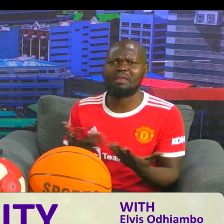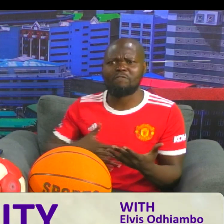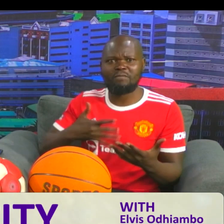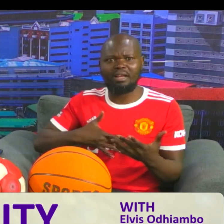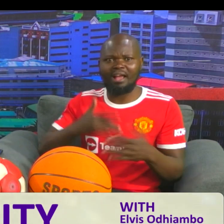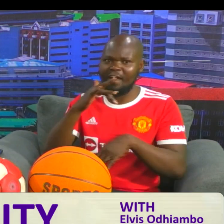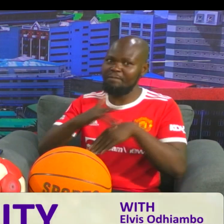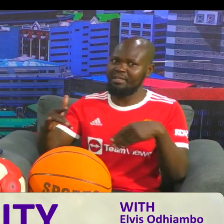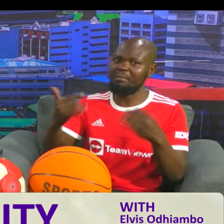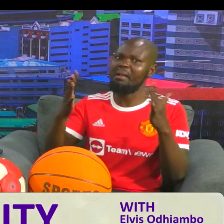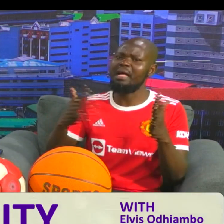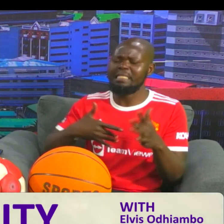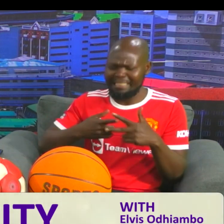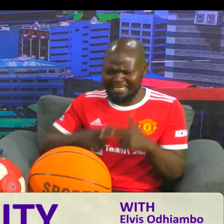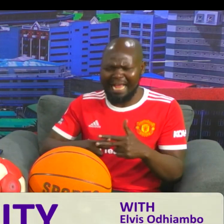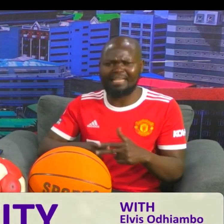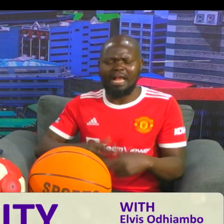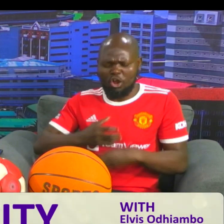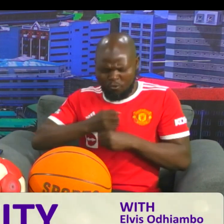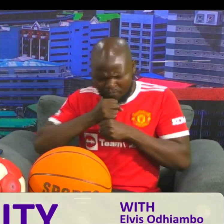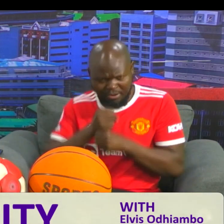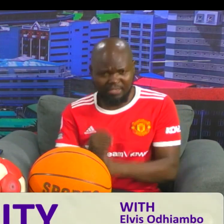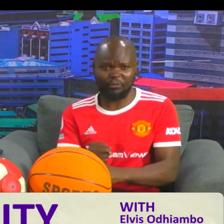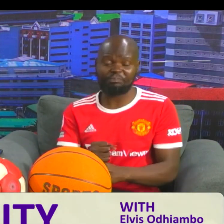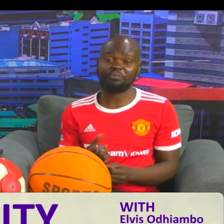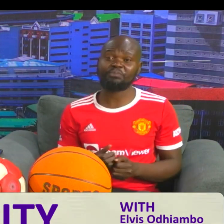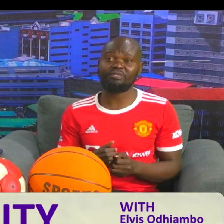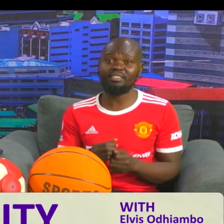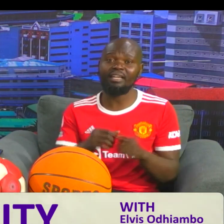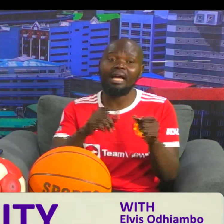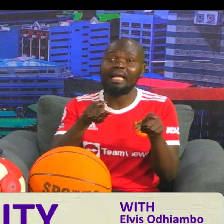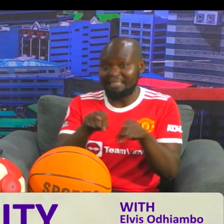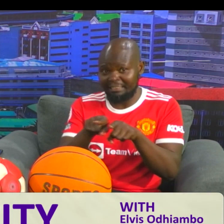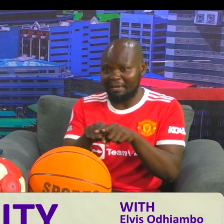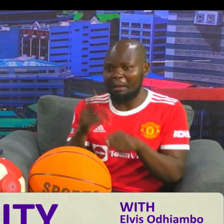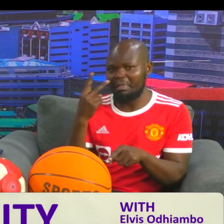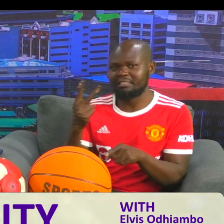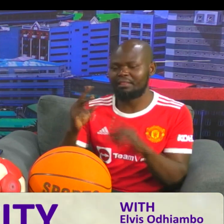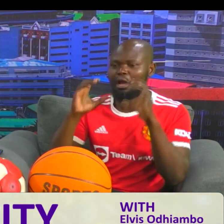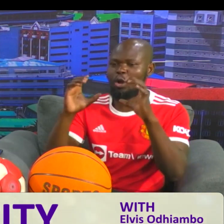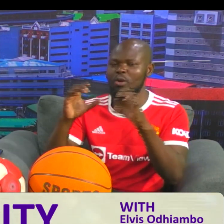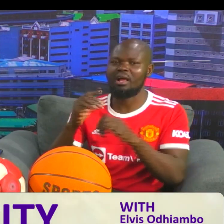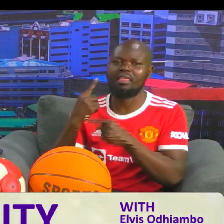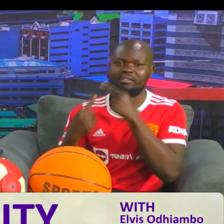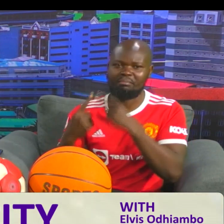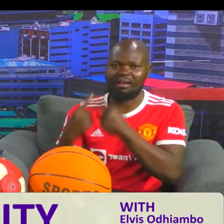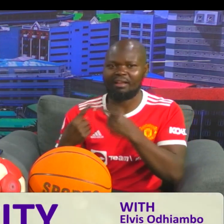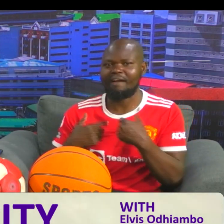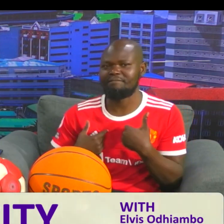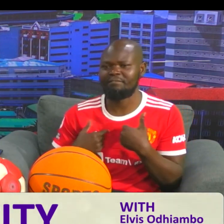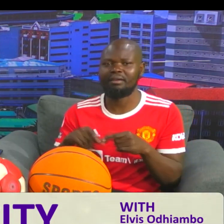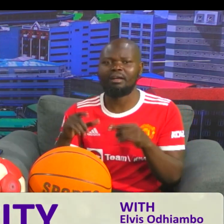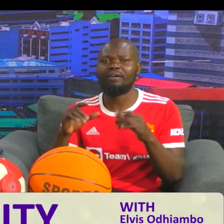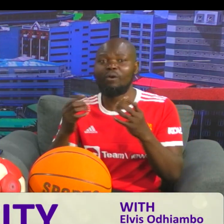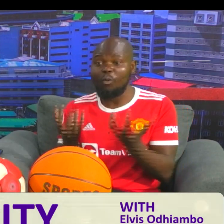squad, and to avoid embarrassment, they didn't want Migori to thrash them, and that gave them a little more confidence.